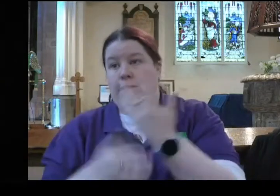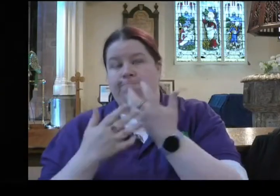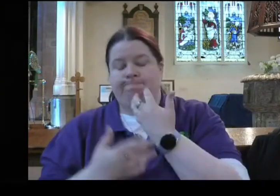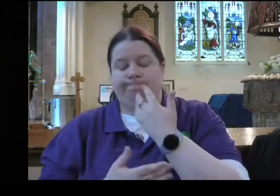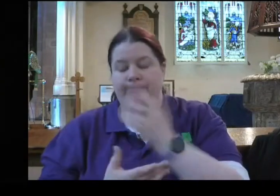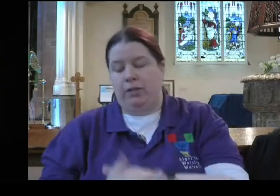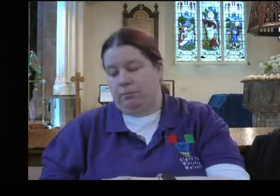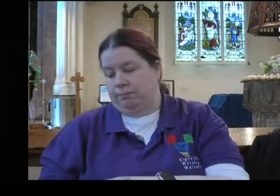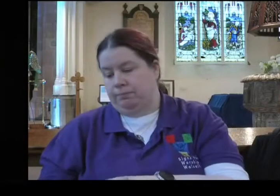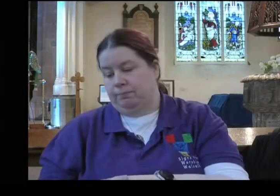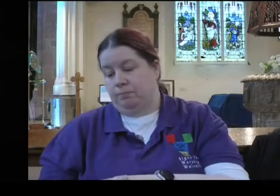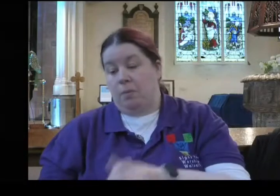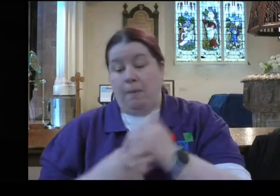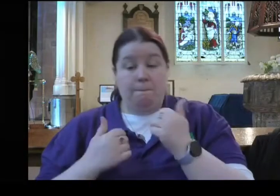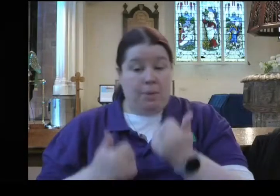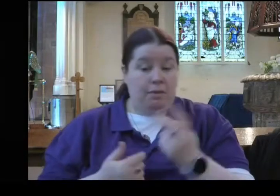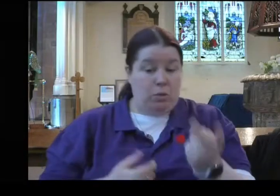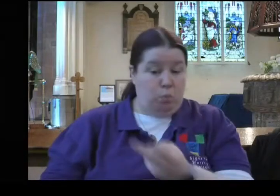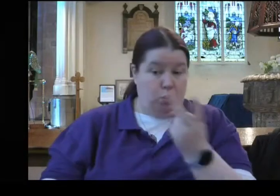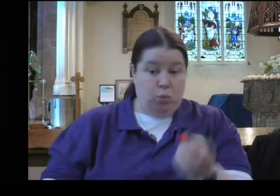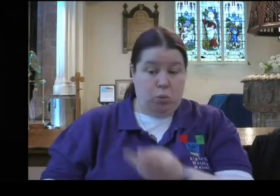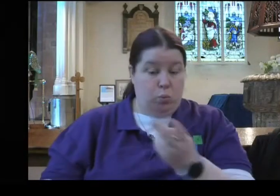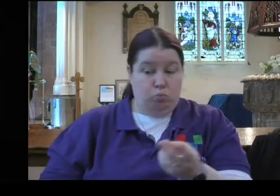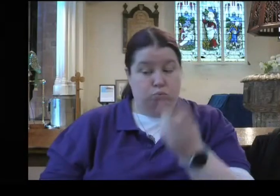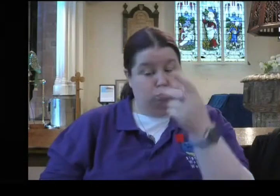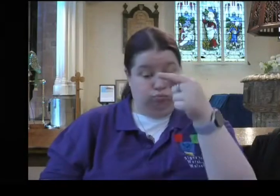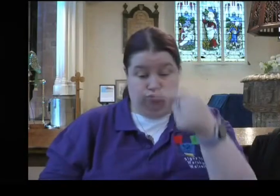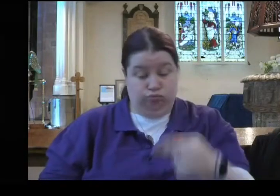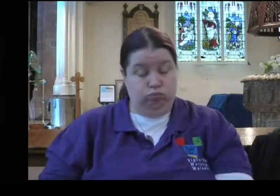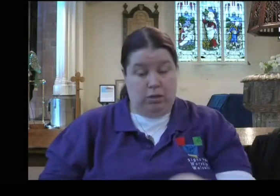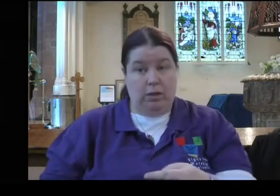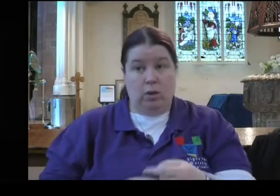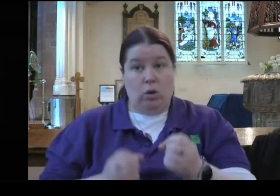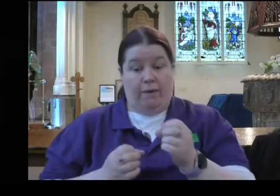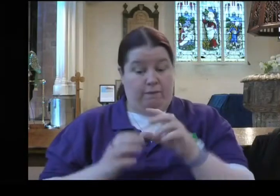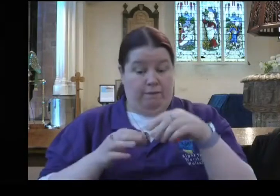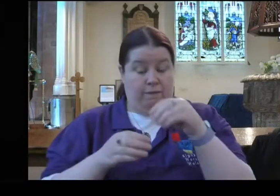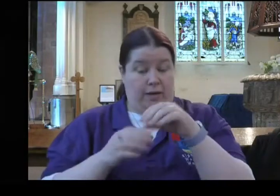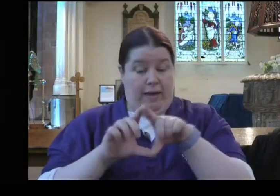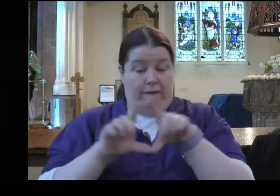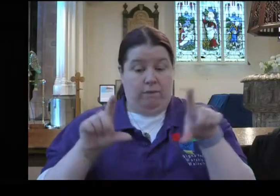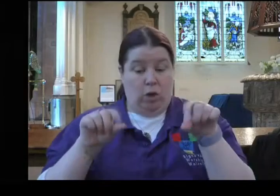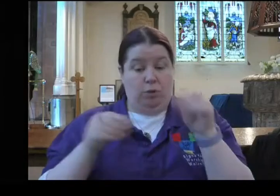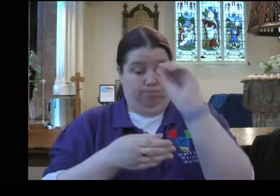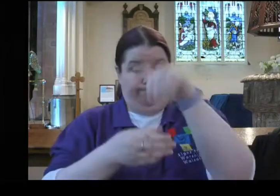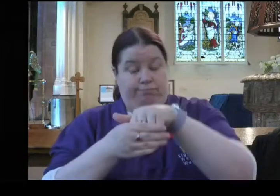again, both of these kind of ways of giving are available at the back. We've got envelopes if you want to give us a one-off. You can do that as well.